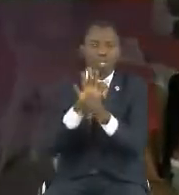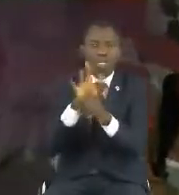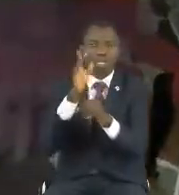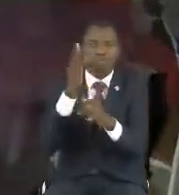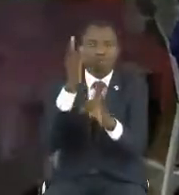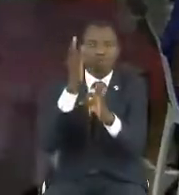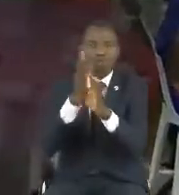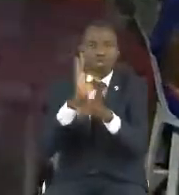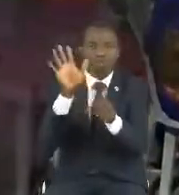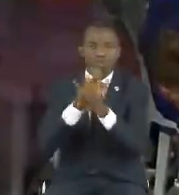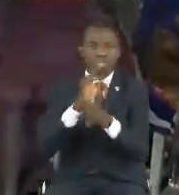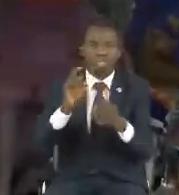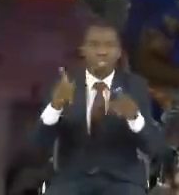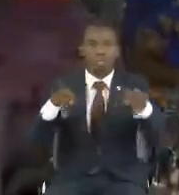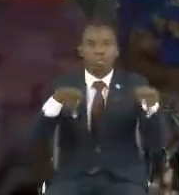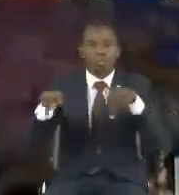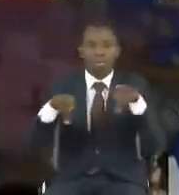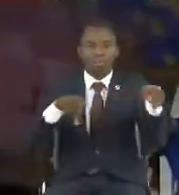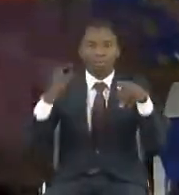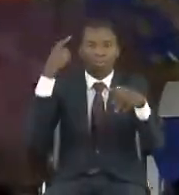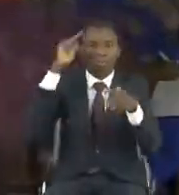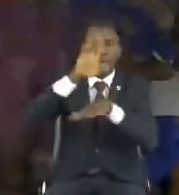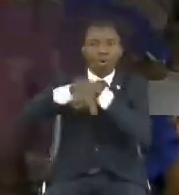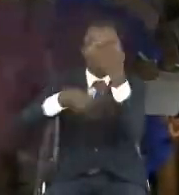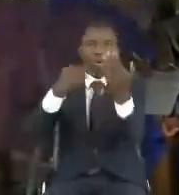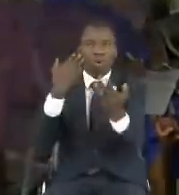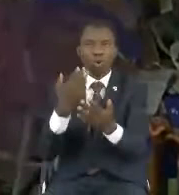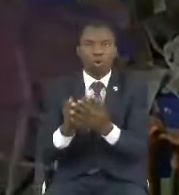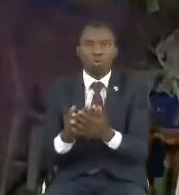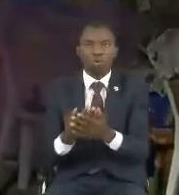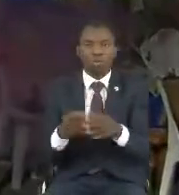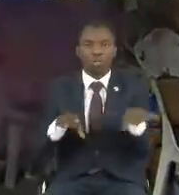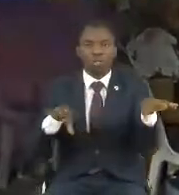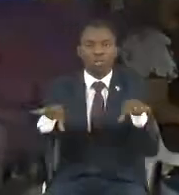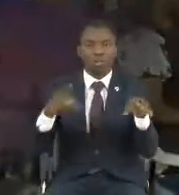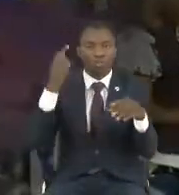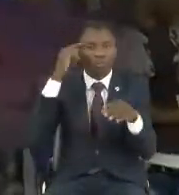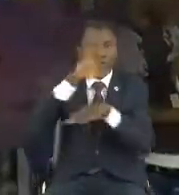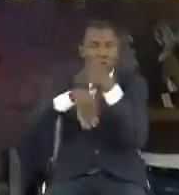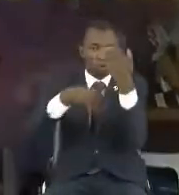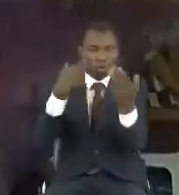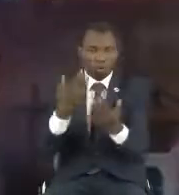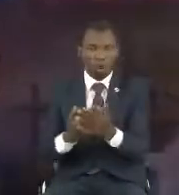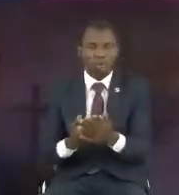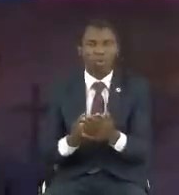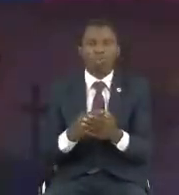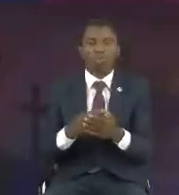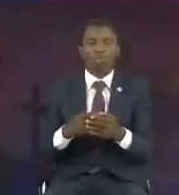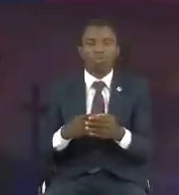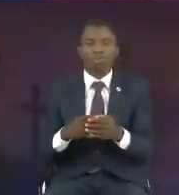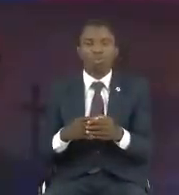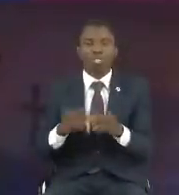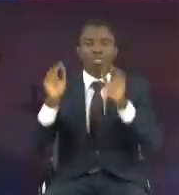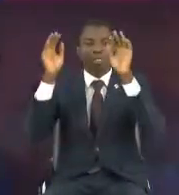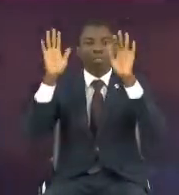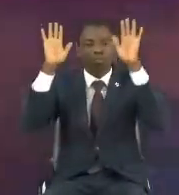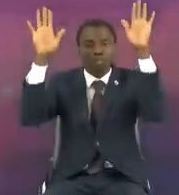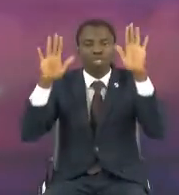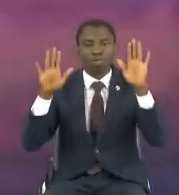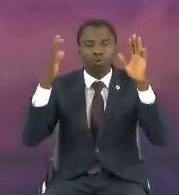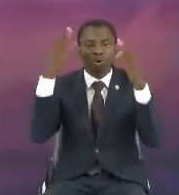That's redemption. That's redemption. When the miracle you need in your life, miracle of salvation,